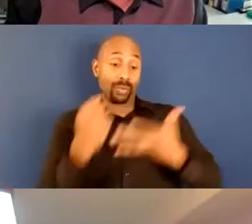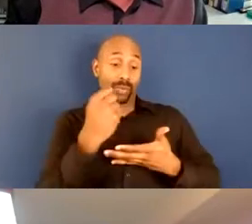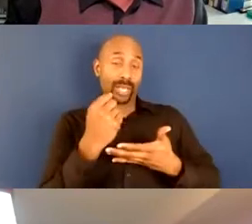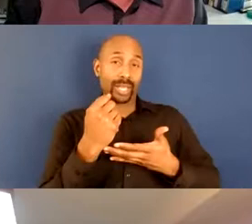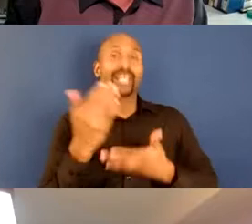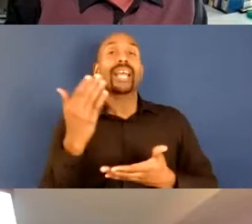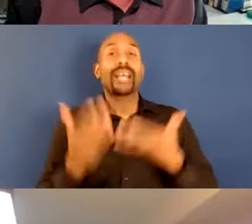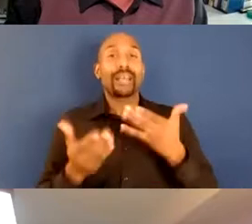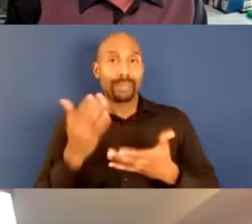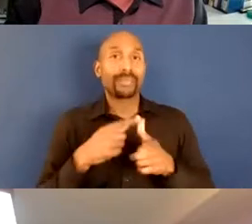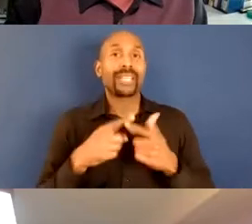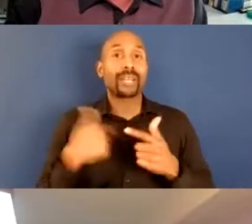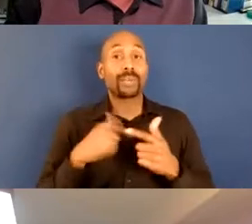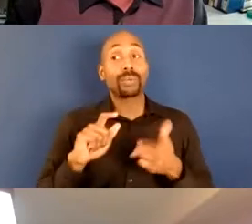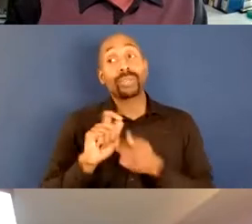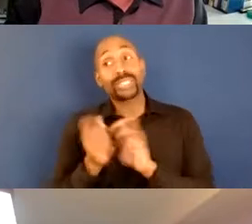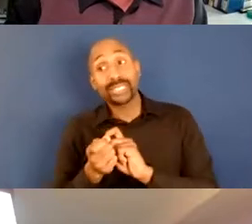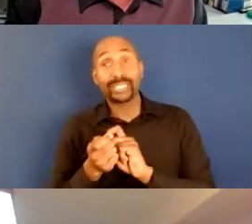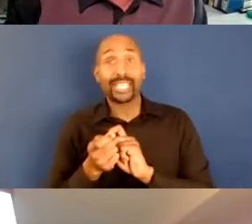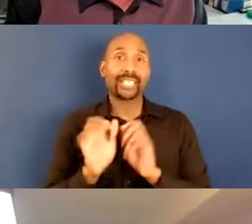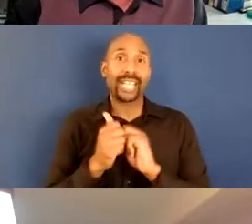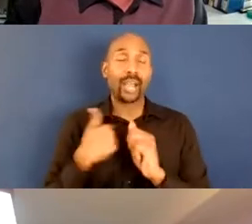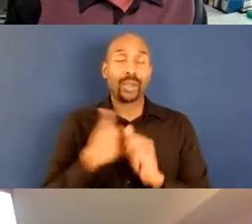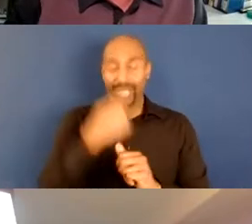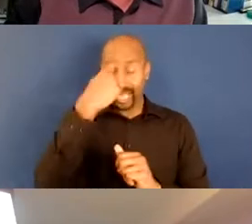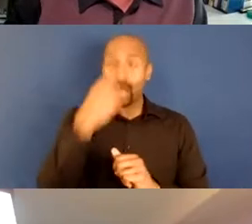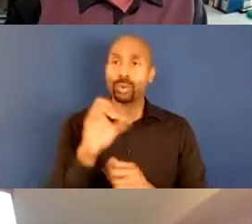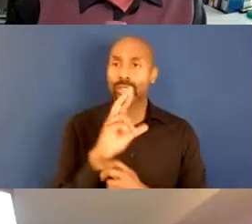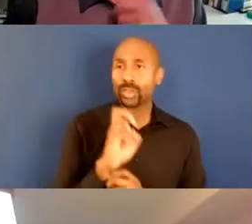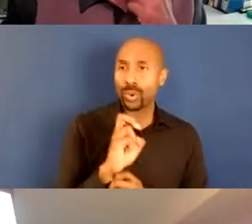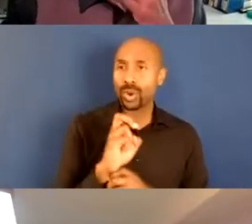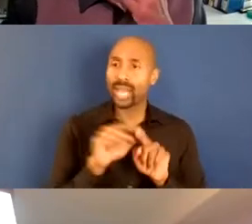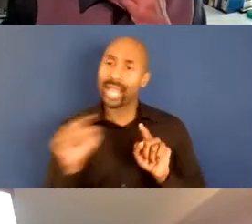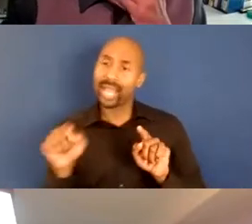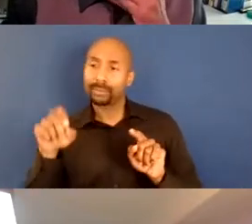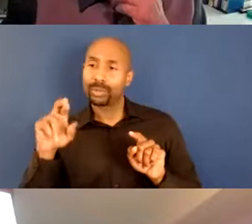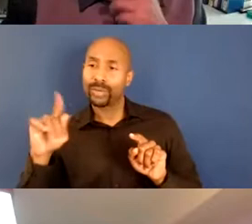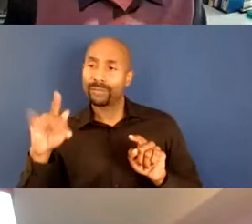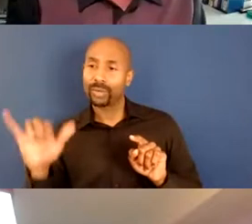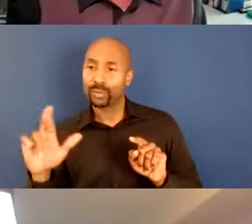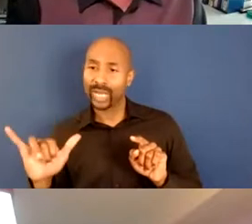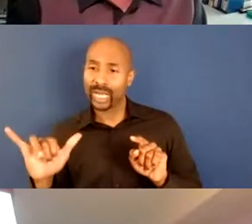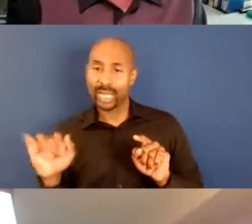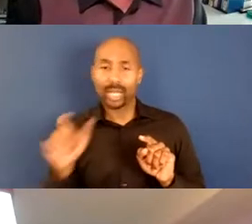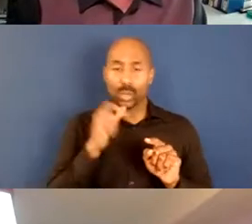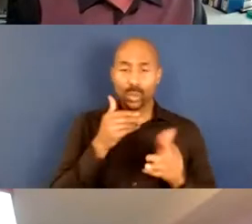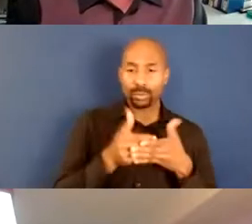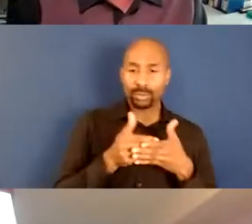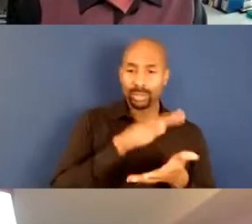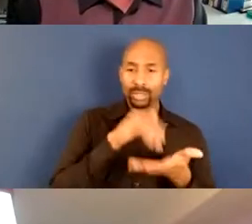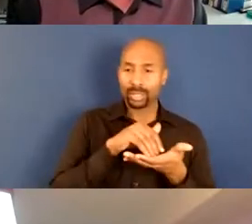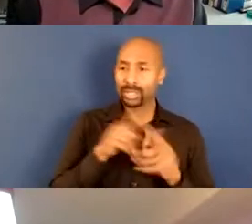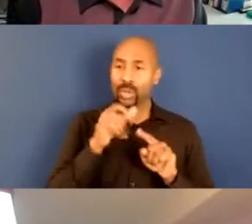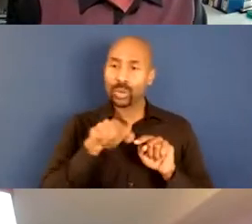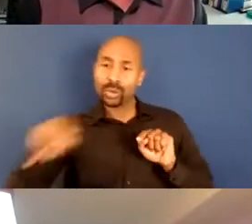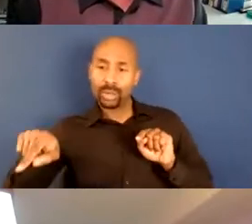in the core and the periphery. But even to understand how we might map this place we might call the United States, I